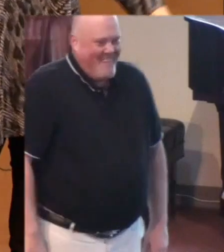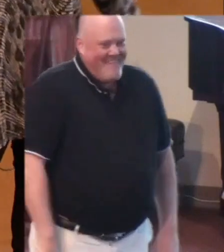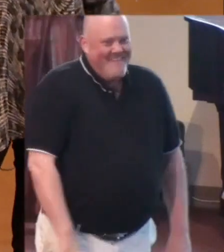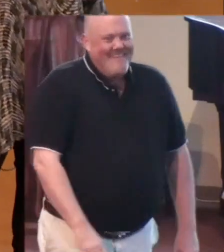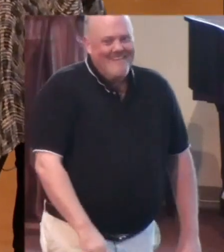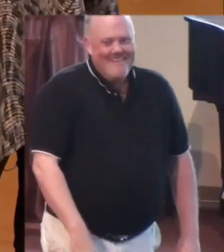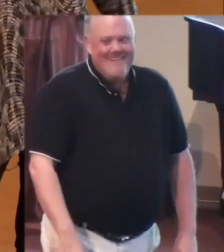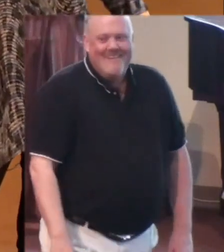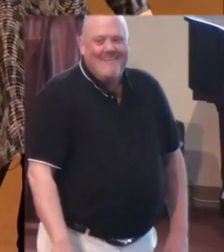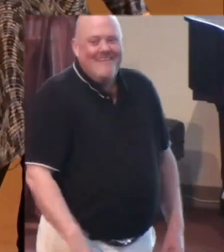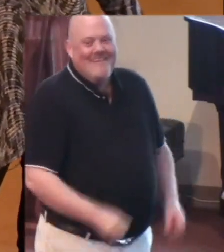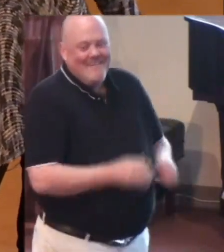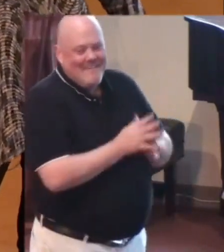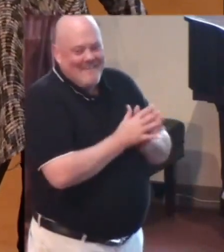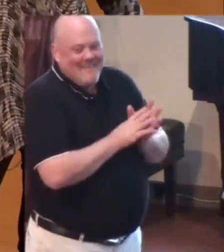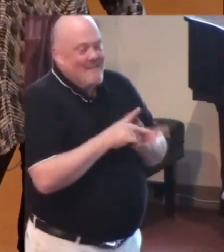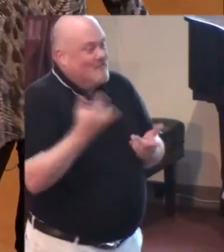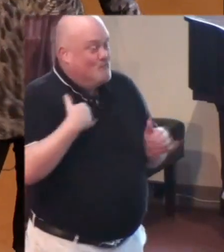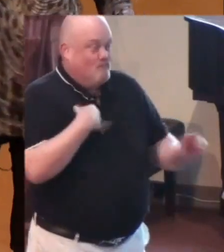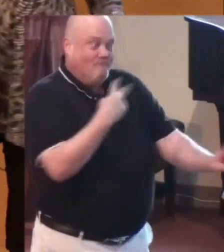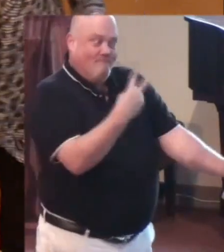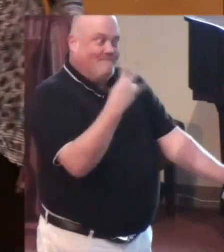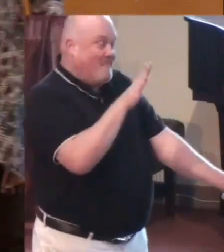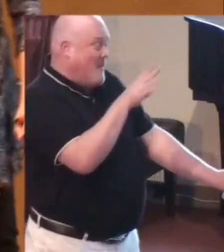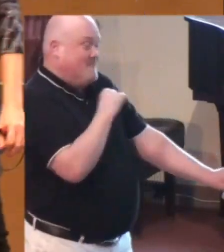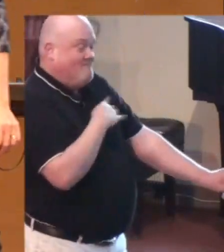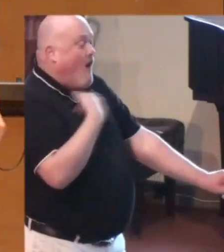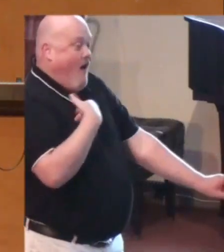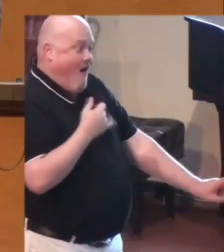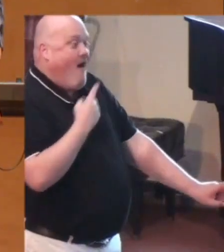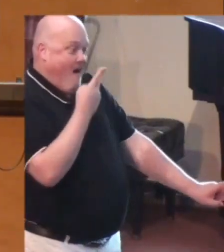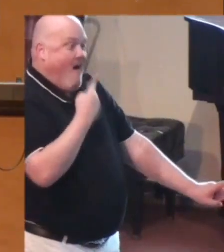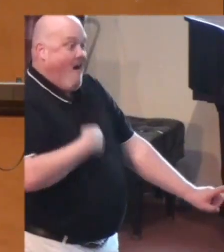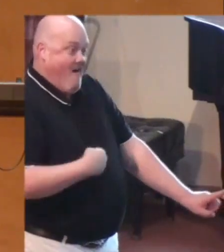You must come on the road with us all the time.